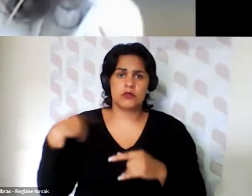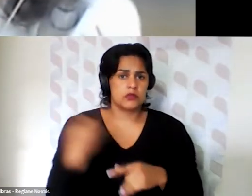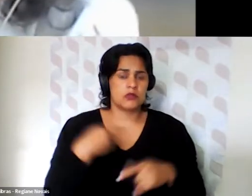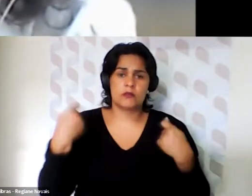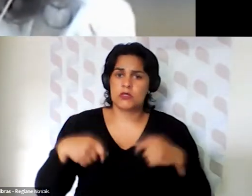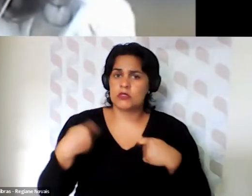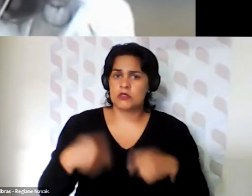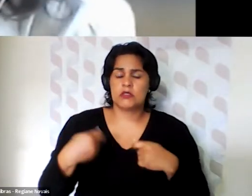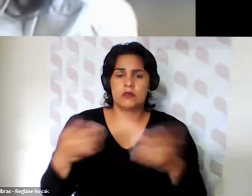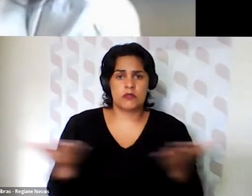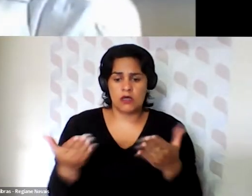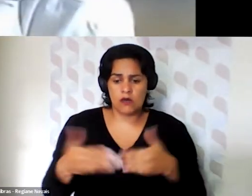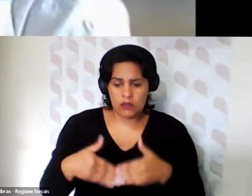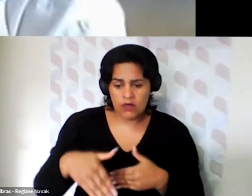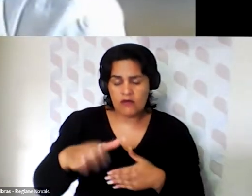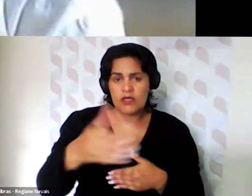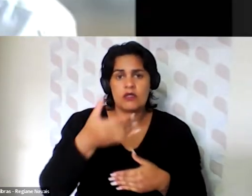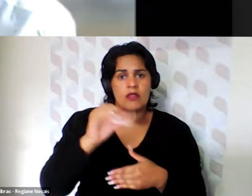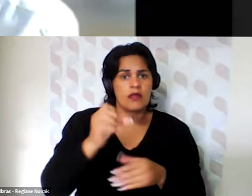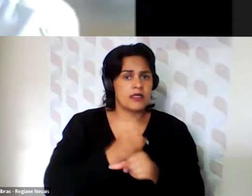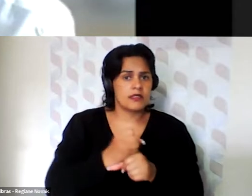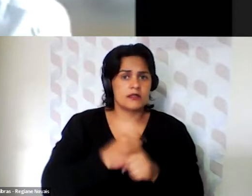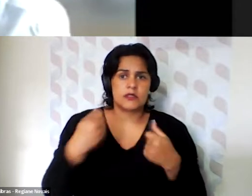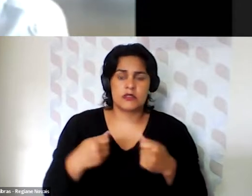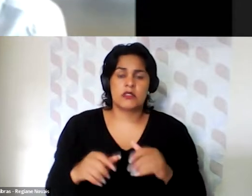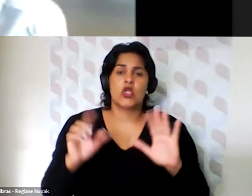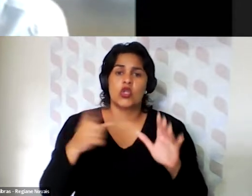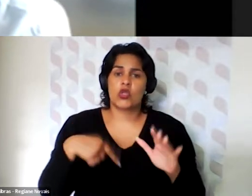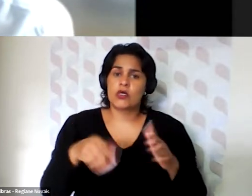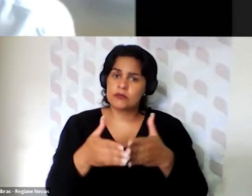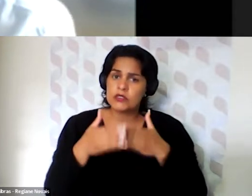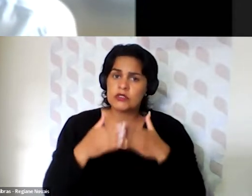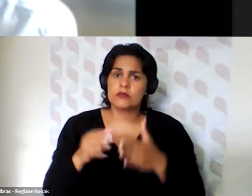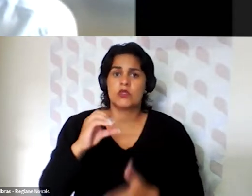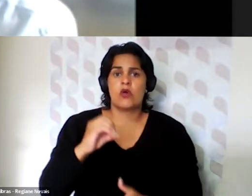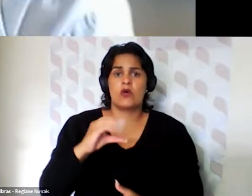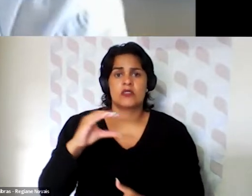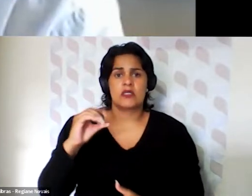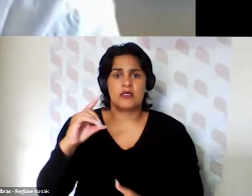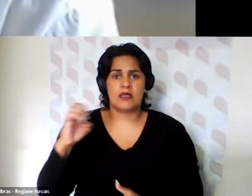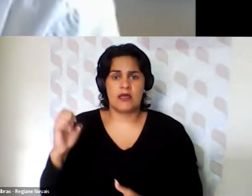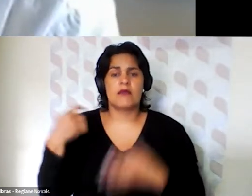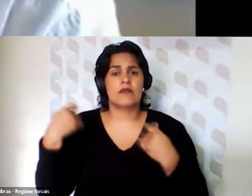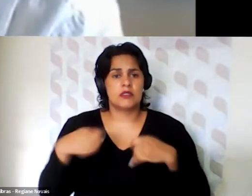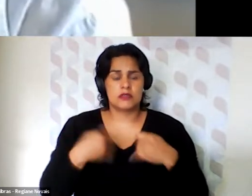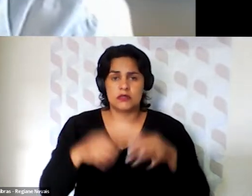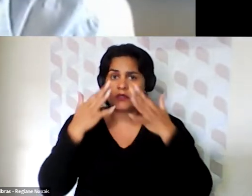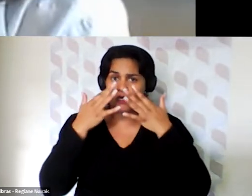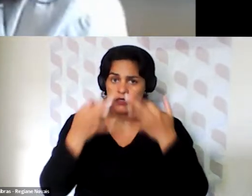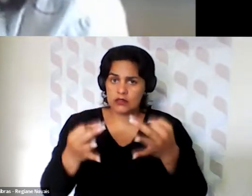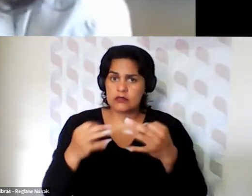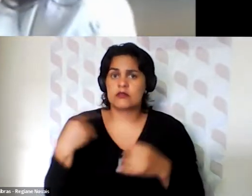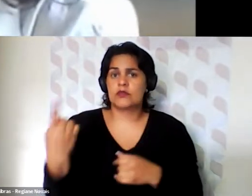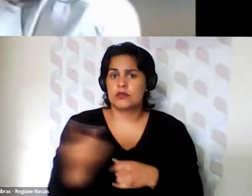Brazil's accession as it has treated some of other countries in the past, and in which it focused too much